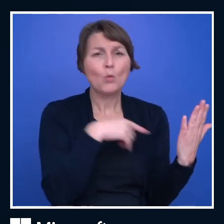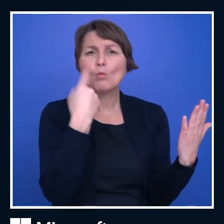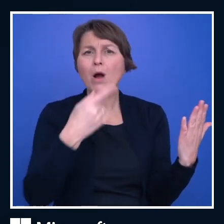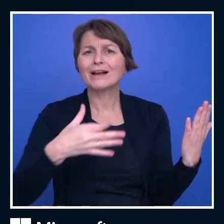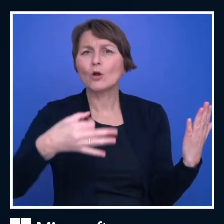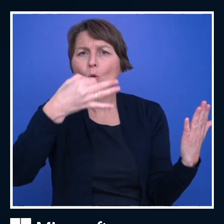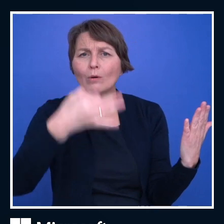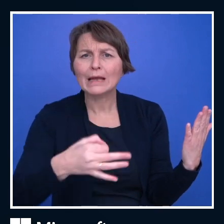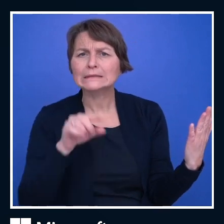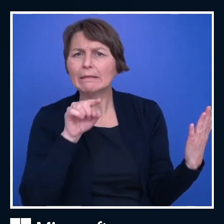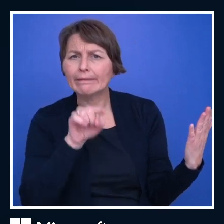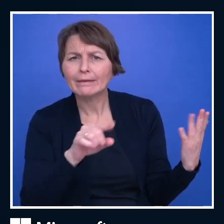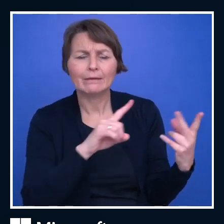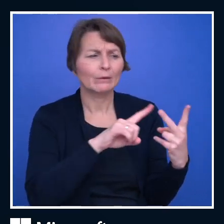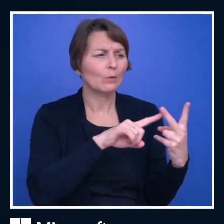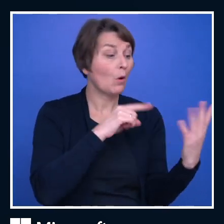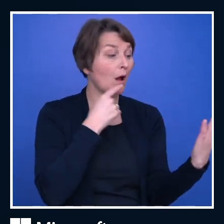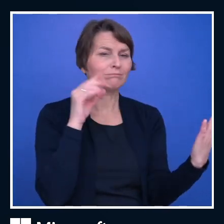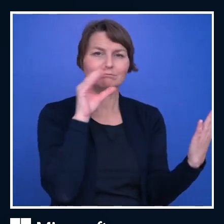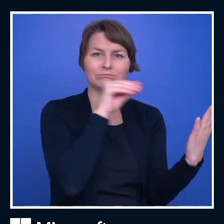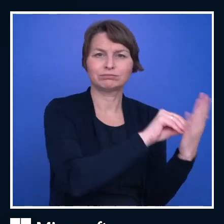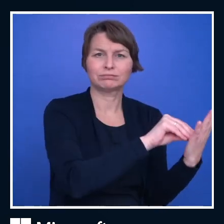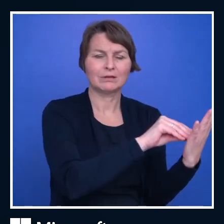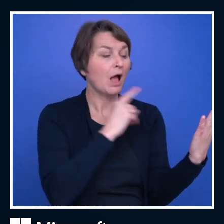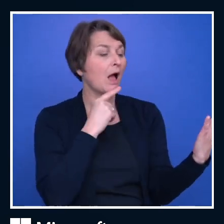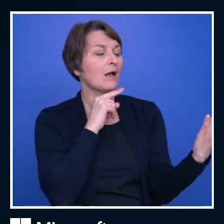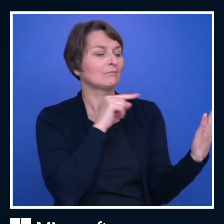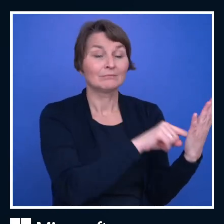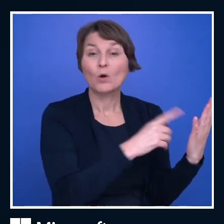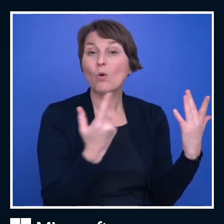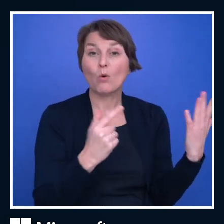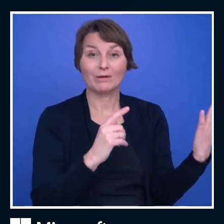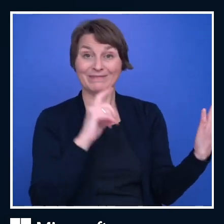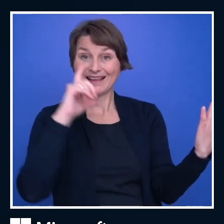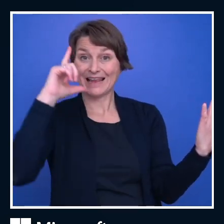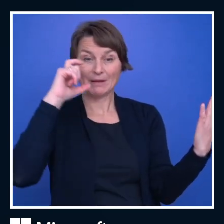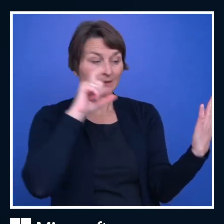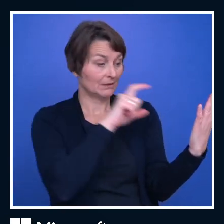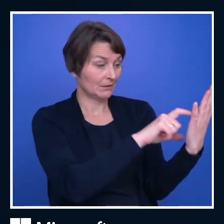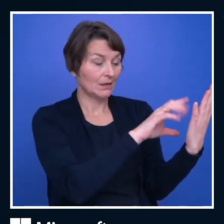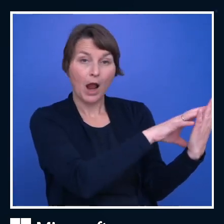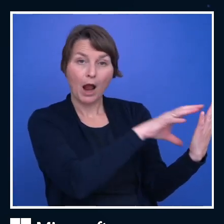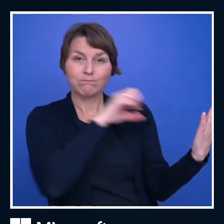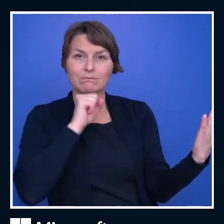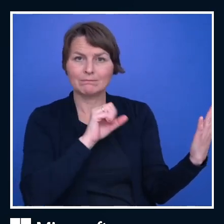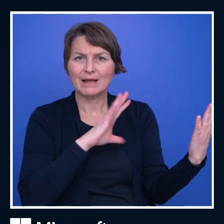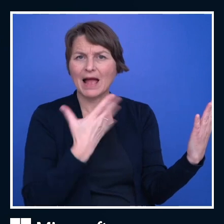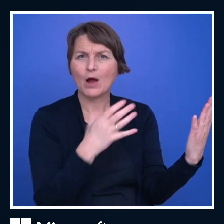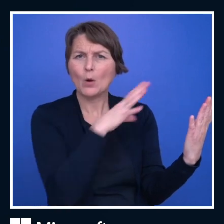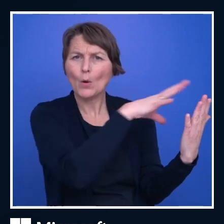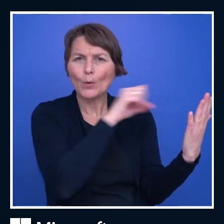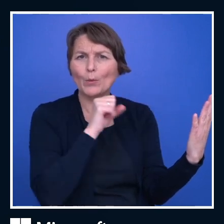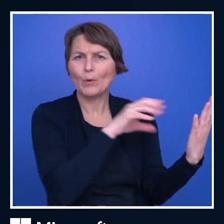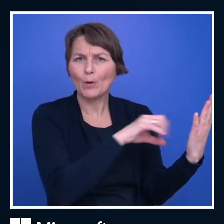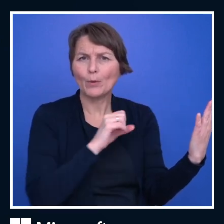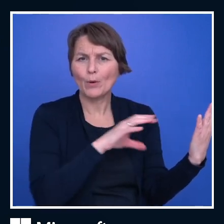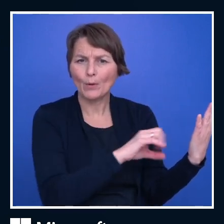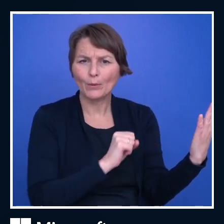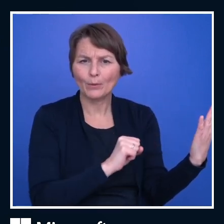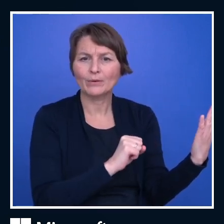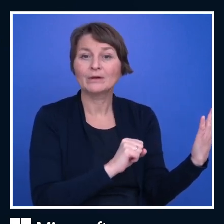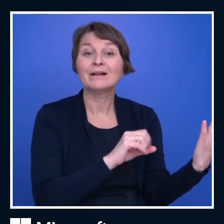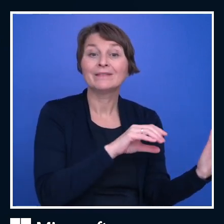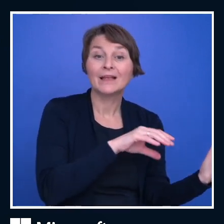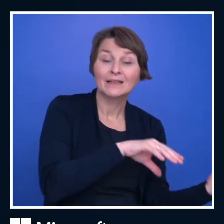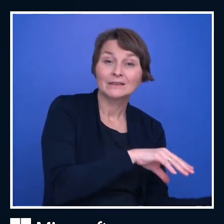or what can we see on an image. This is all added within the Azure Search environment. And then